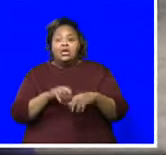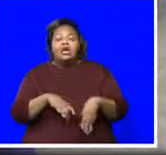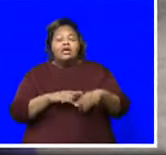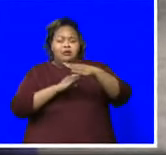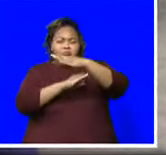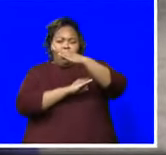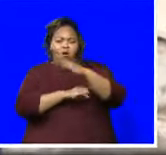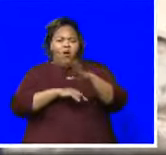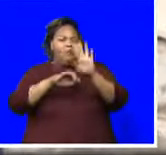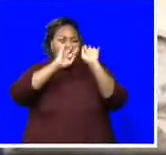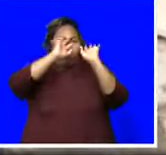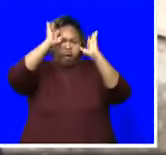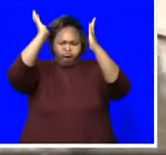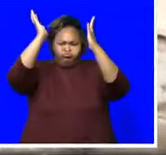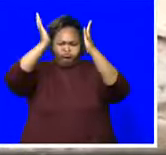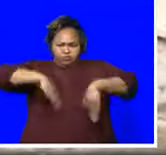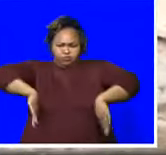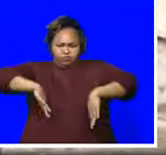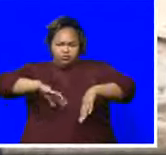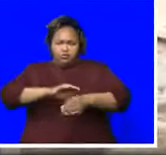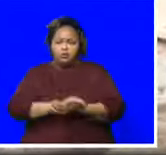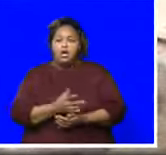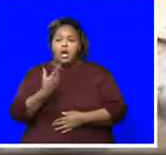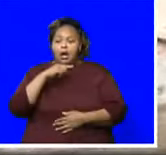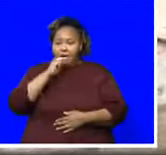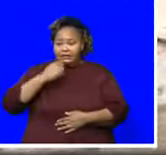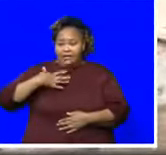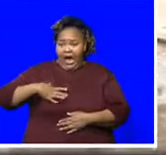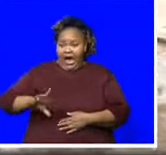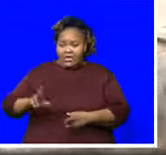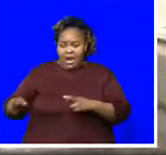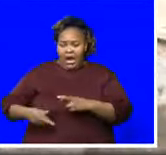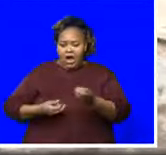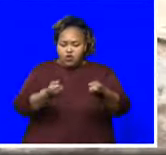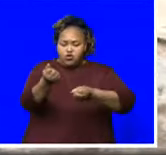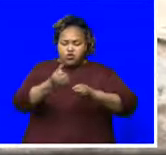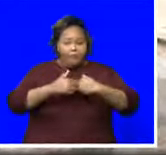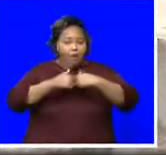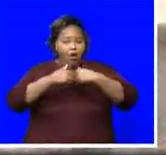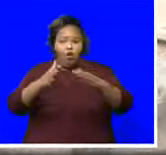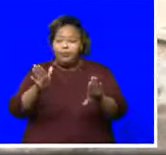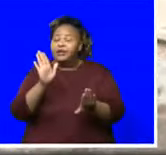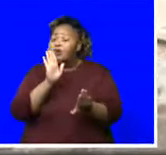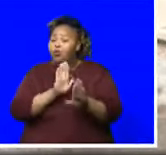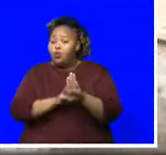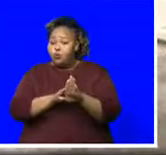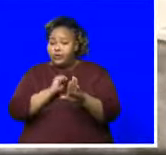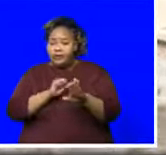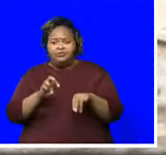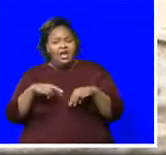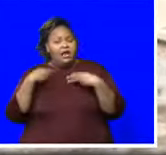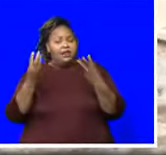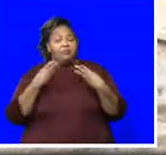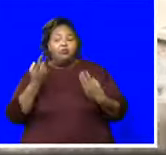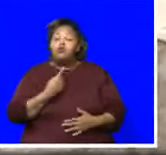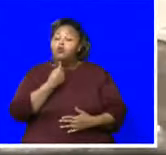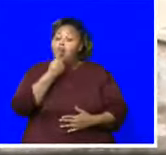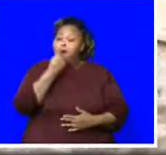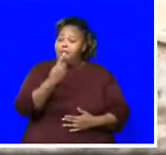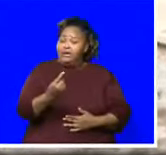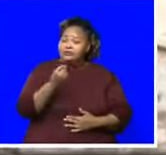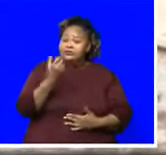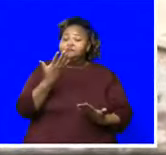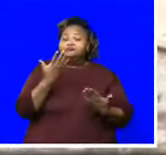ivule indlela lapho lesive singeva sihamba khona kusakhiwa. lesive sithi sithe